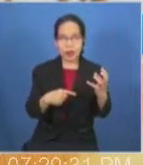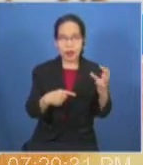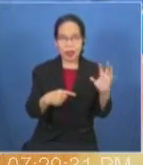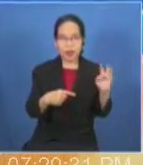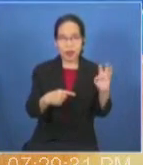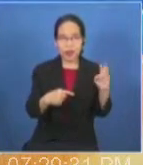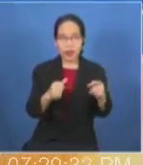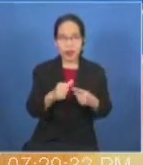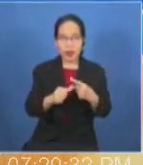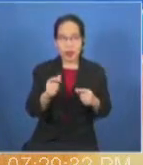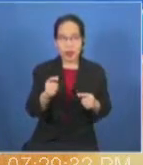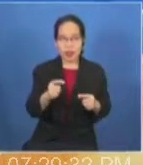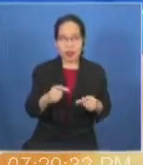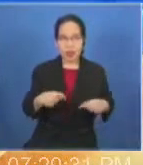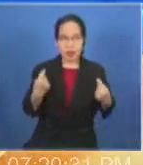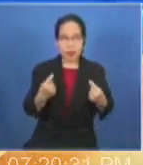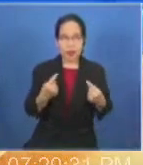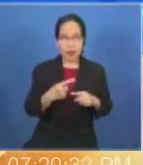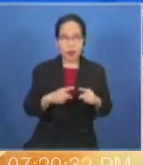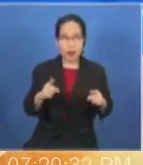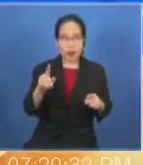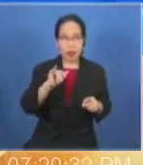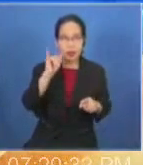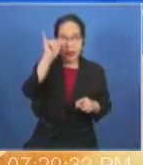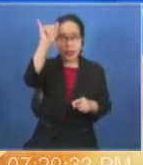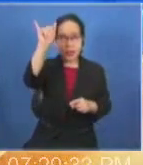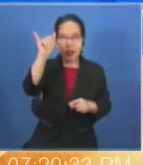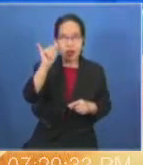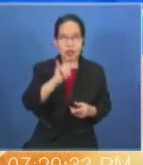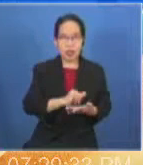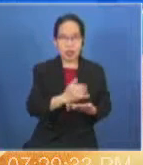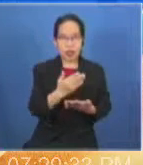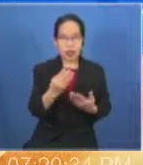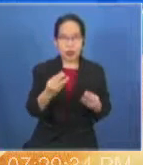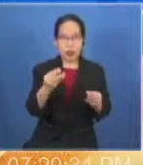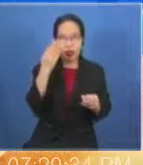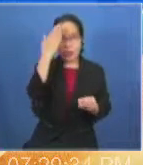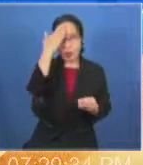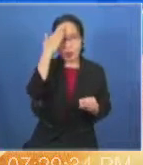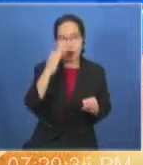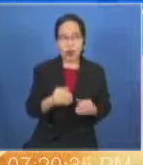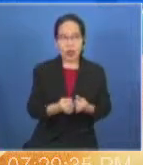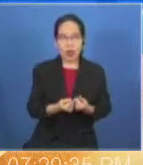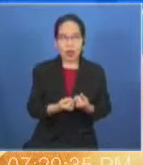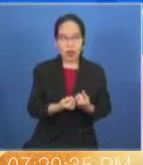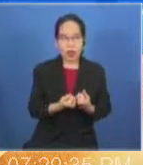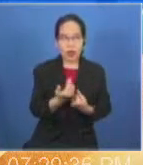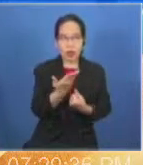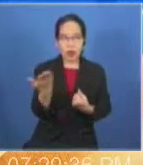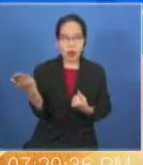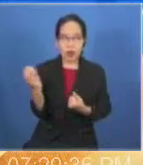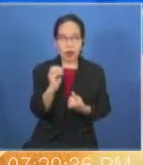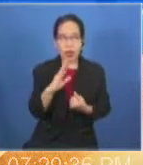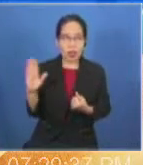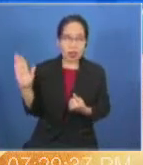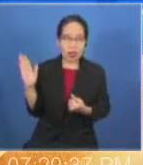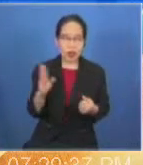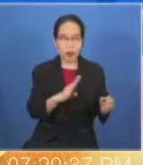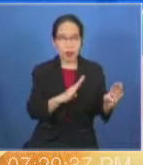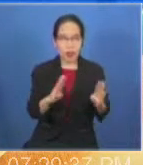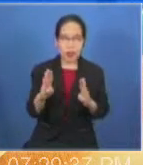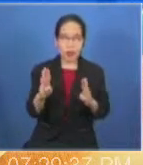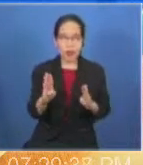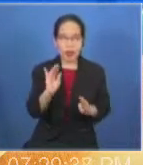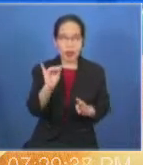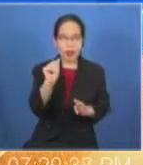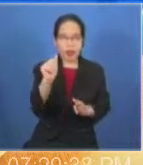that we should follow. As it says in 1 Timothy 3:15, "But if I tarry long, that thou may know